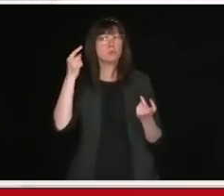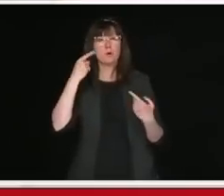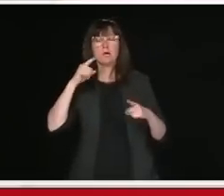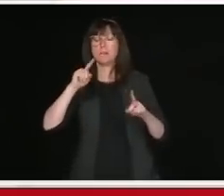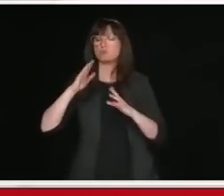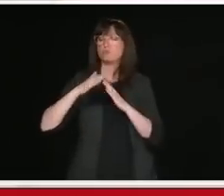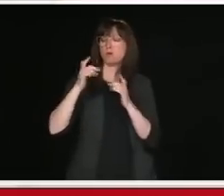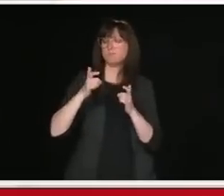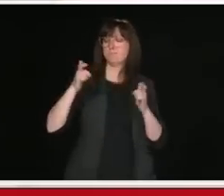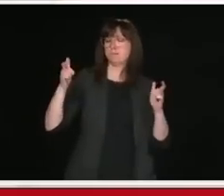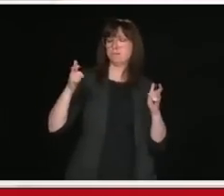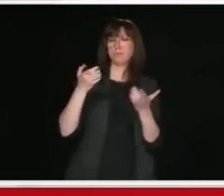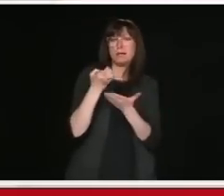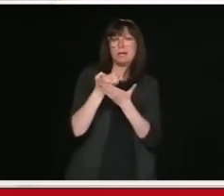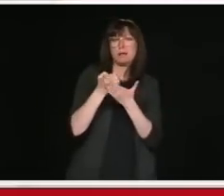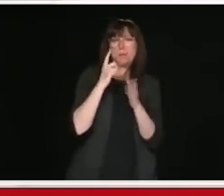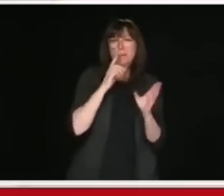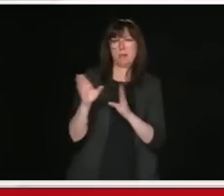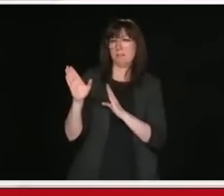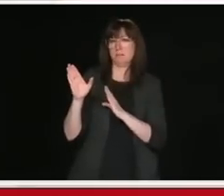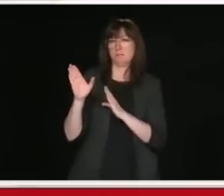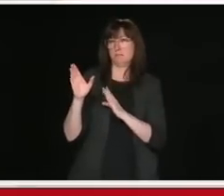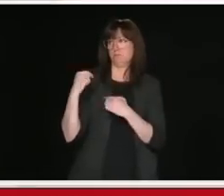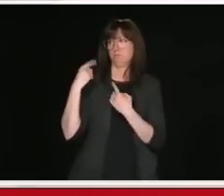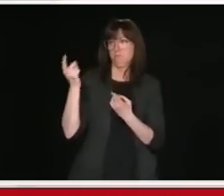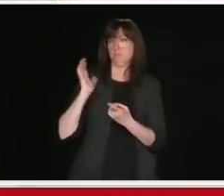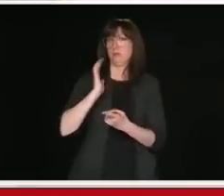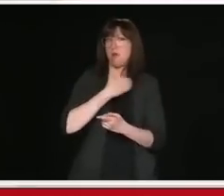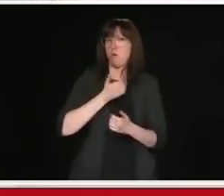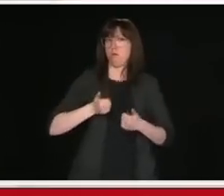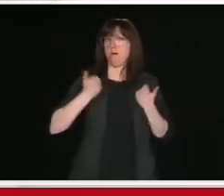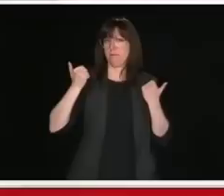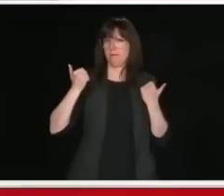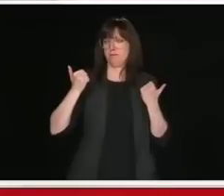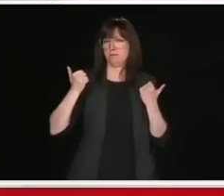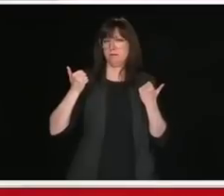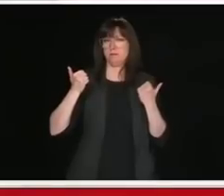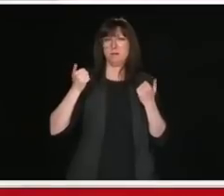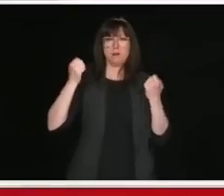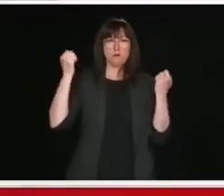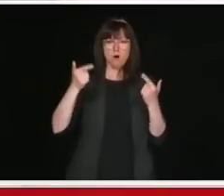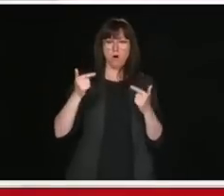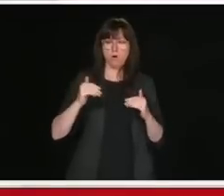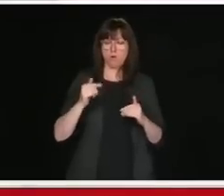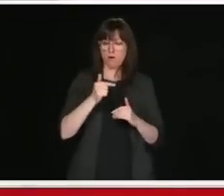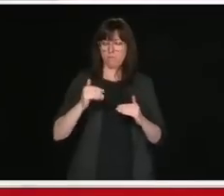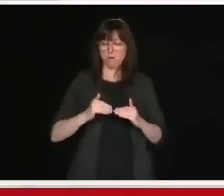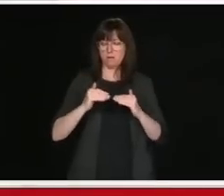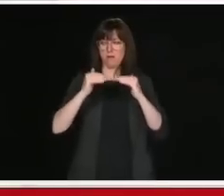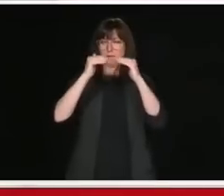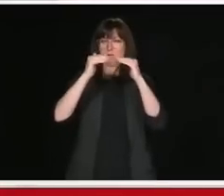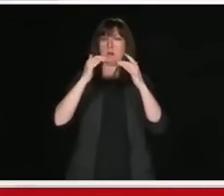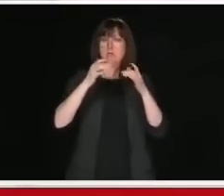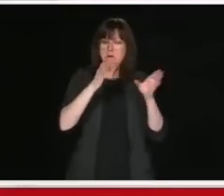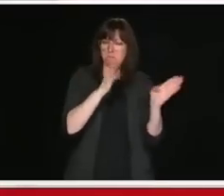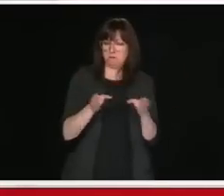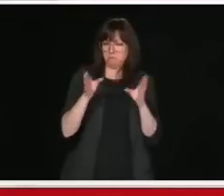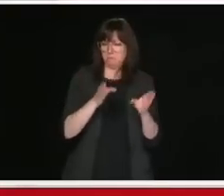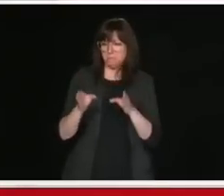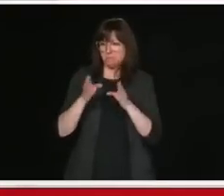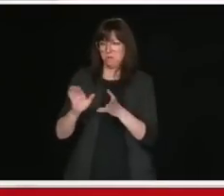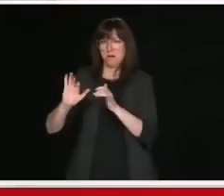lifetime. Governments of all orders are organizing the most significant civic mobilization since World War